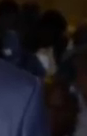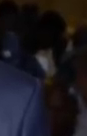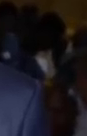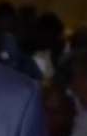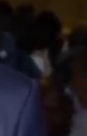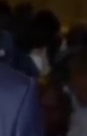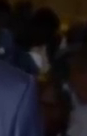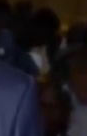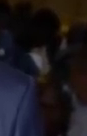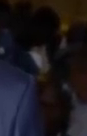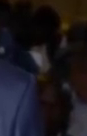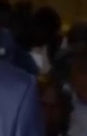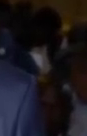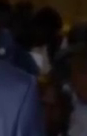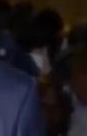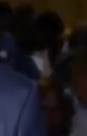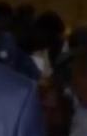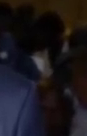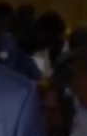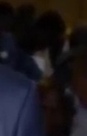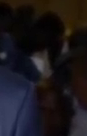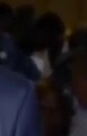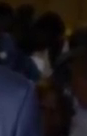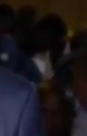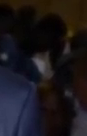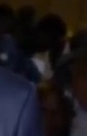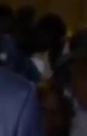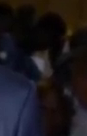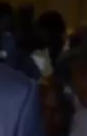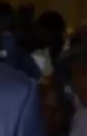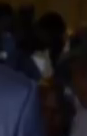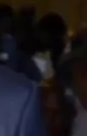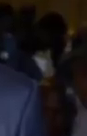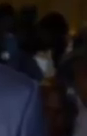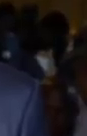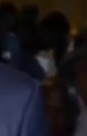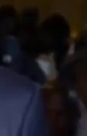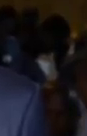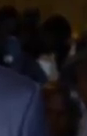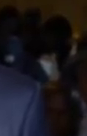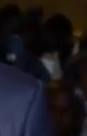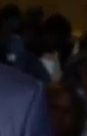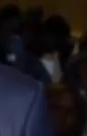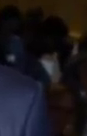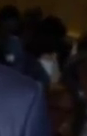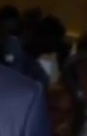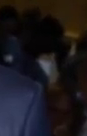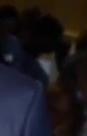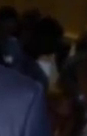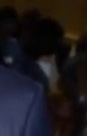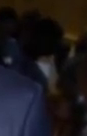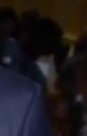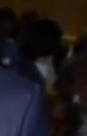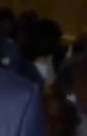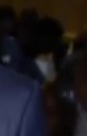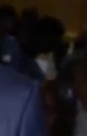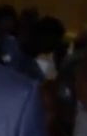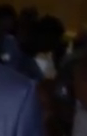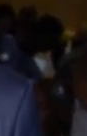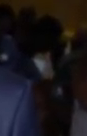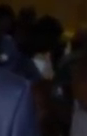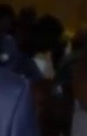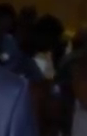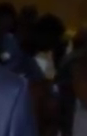standard of marking? Number 2, on the same note,